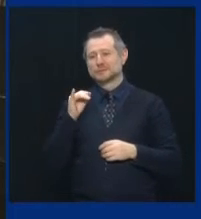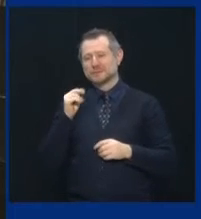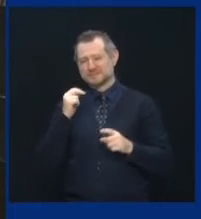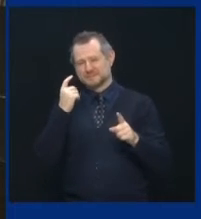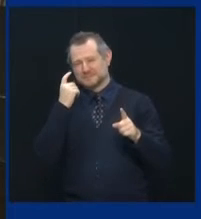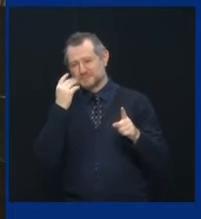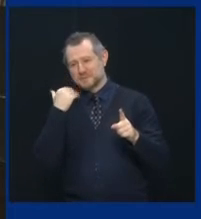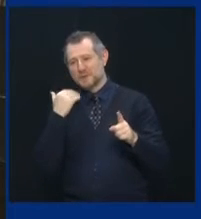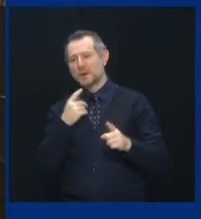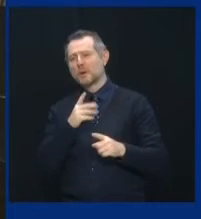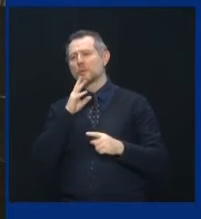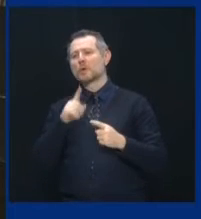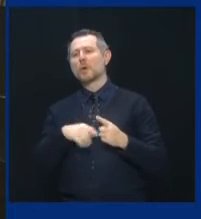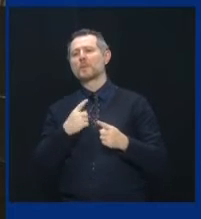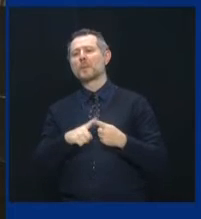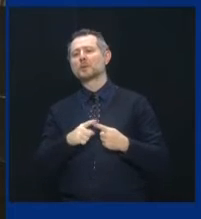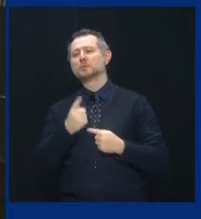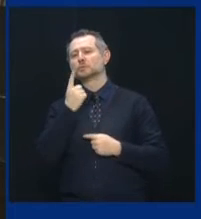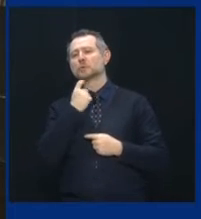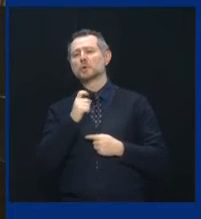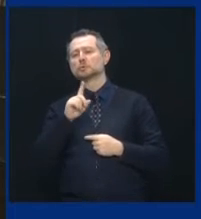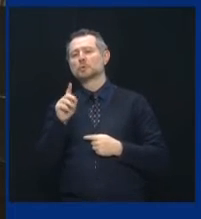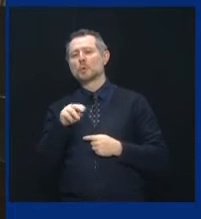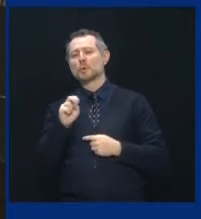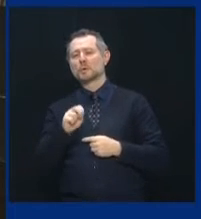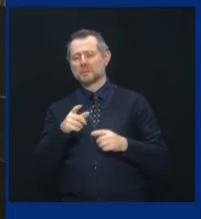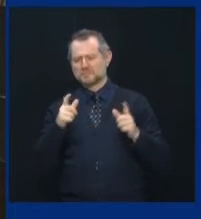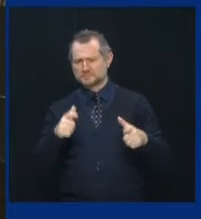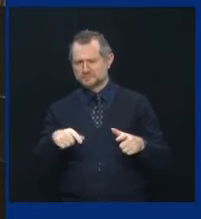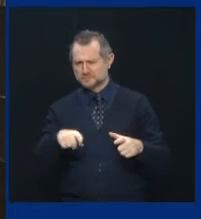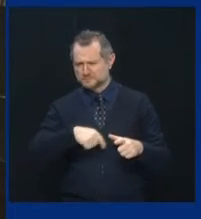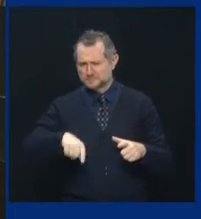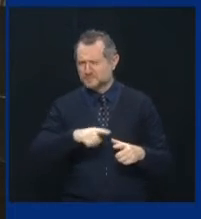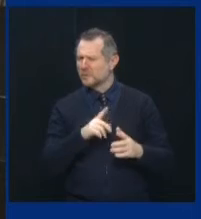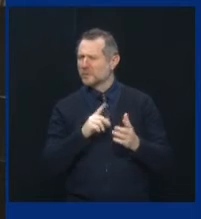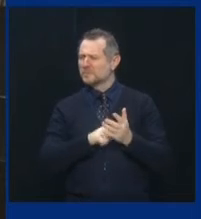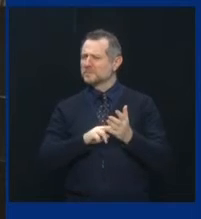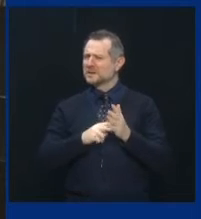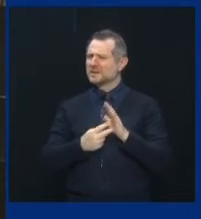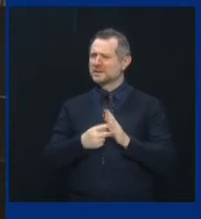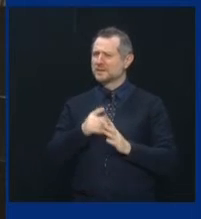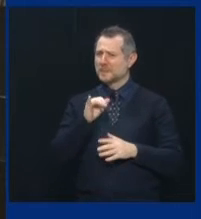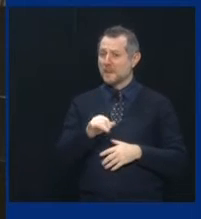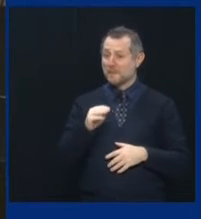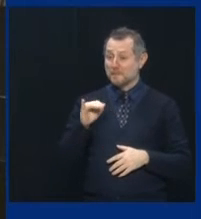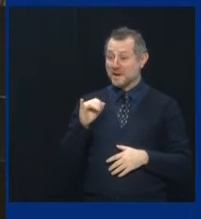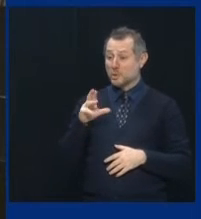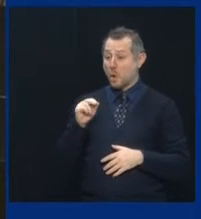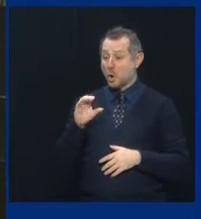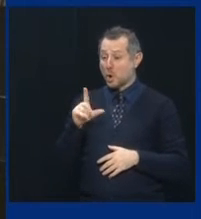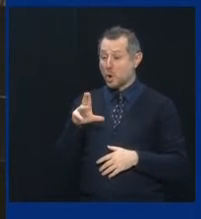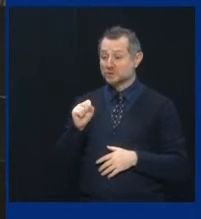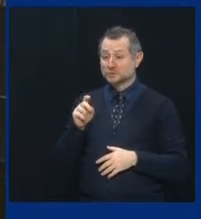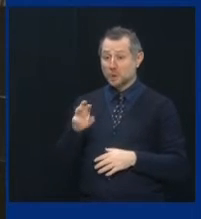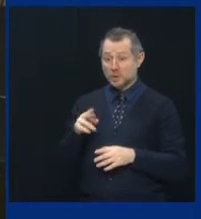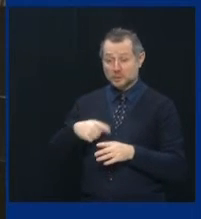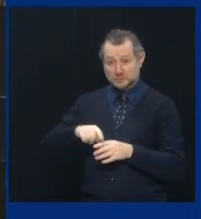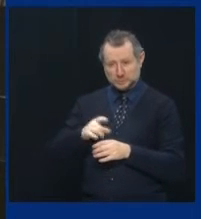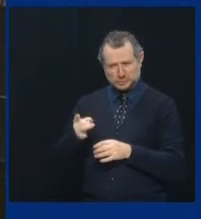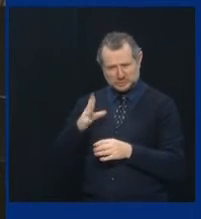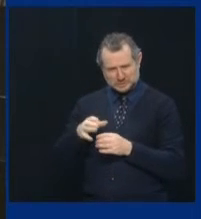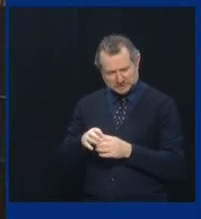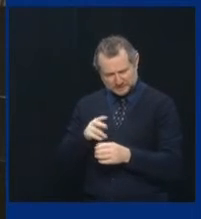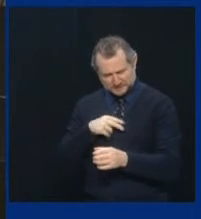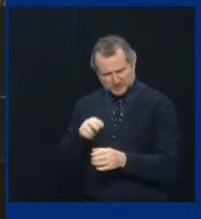the zones, how should we think about the microcluster zones going forward? There hasn't really been